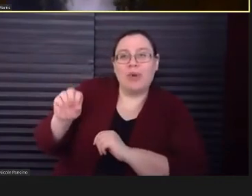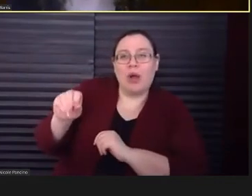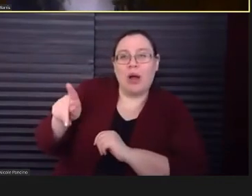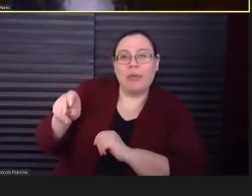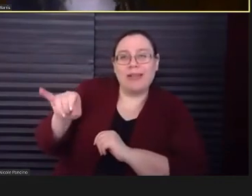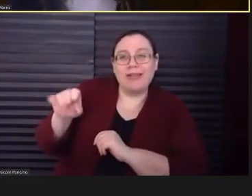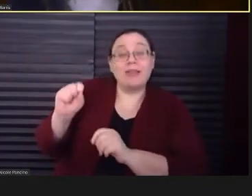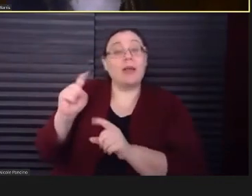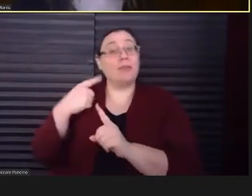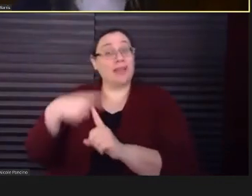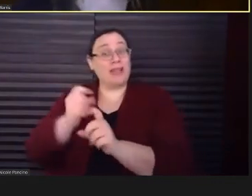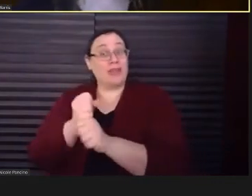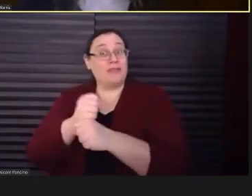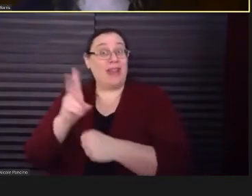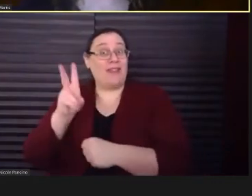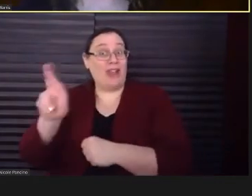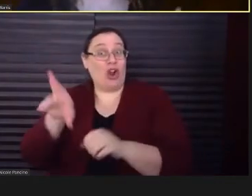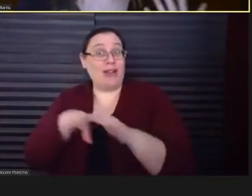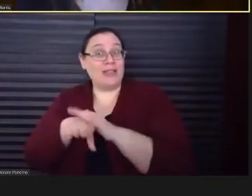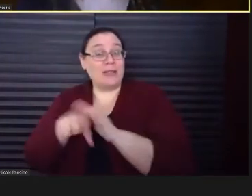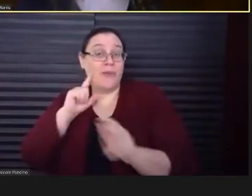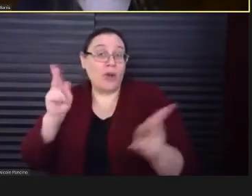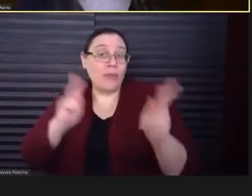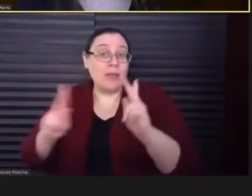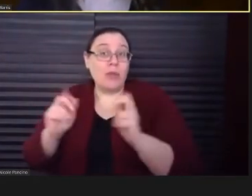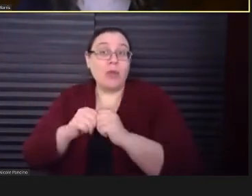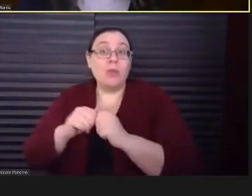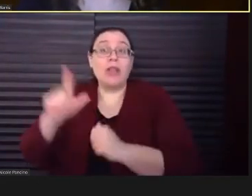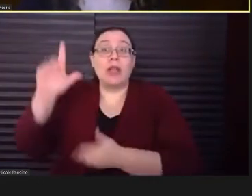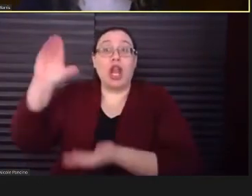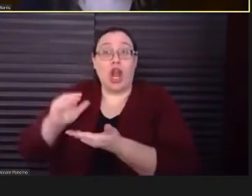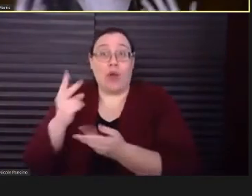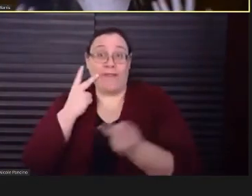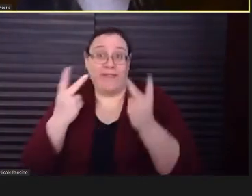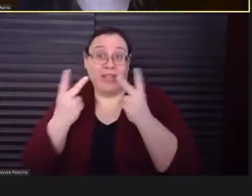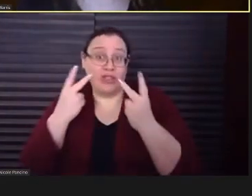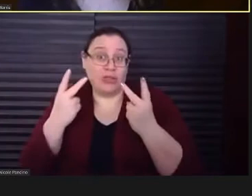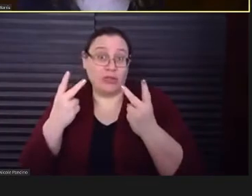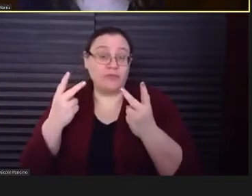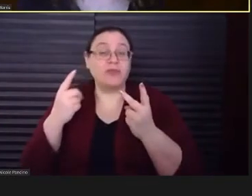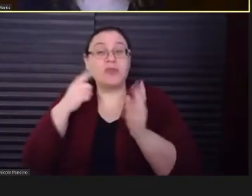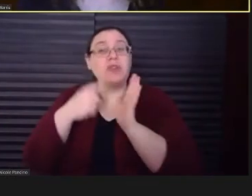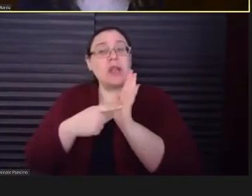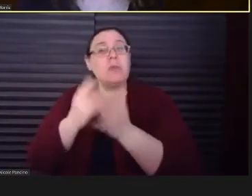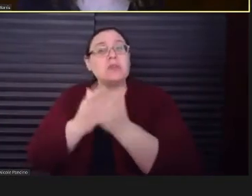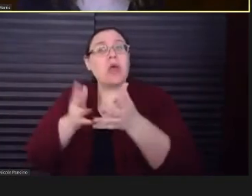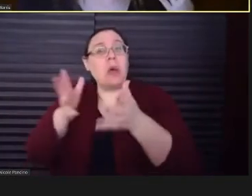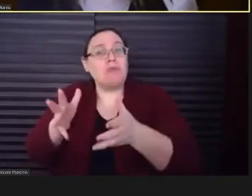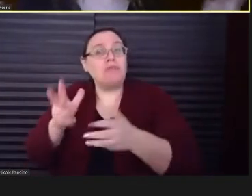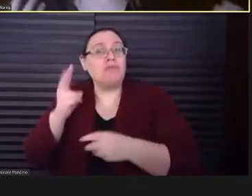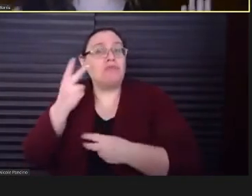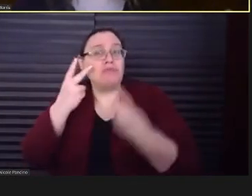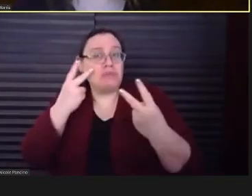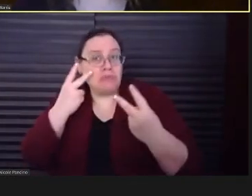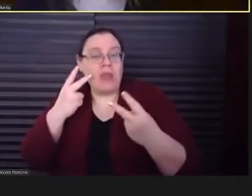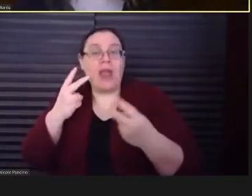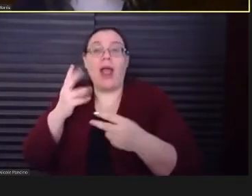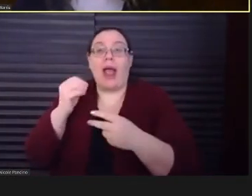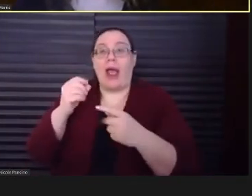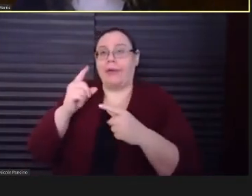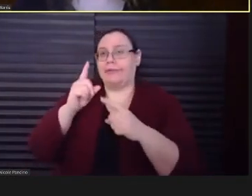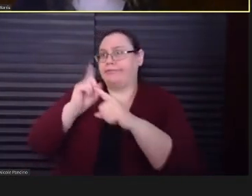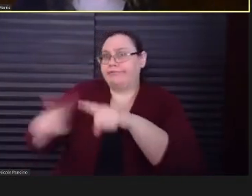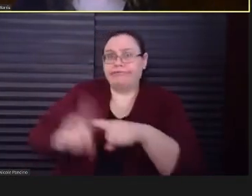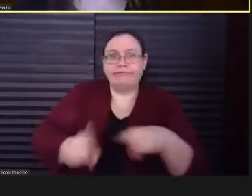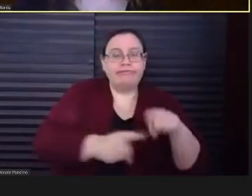virtual reality accessible to people with low vision, so who may have some residual vision and a variety of different